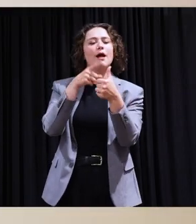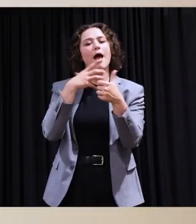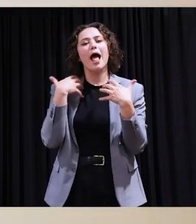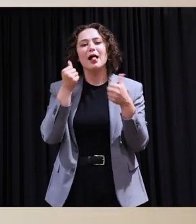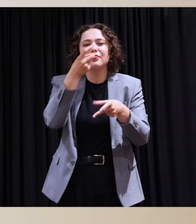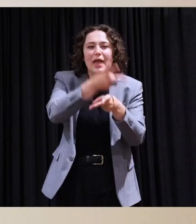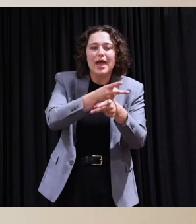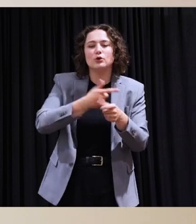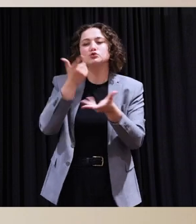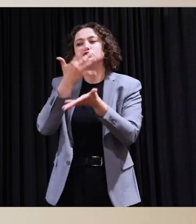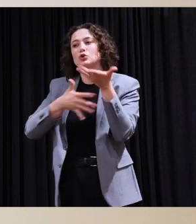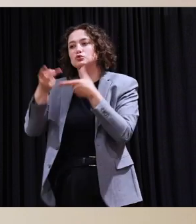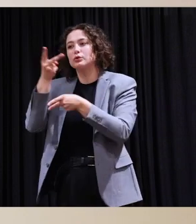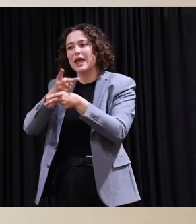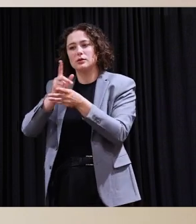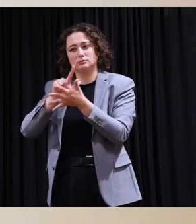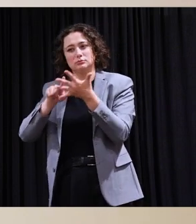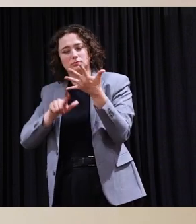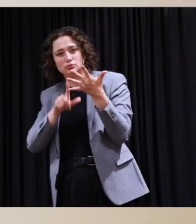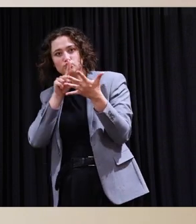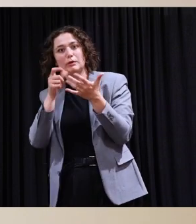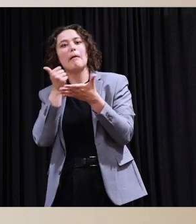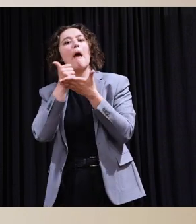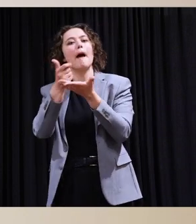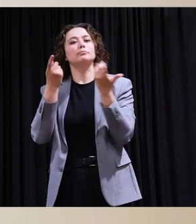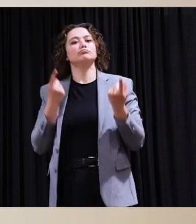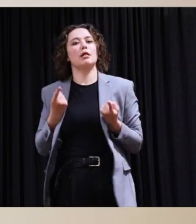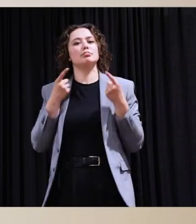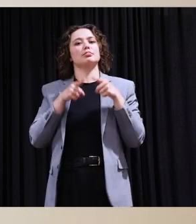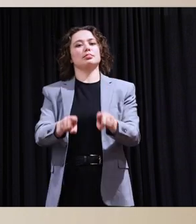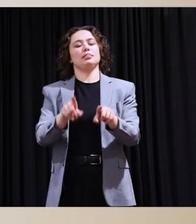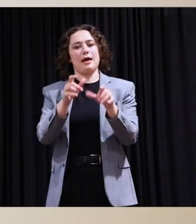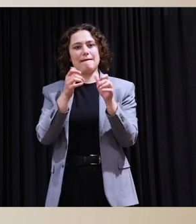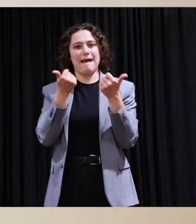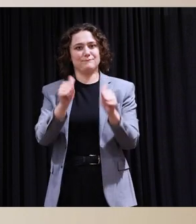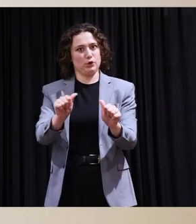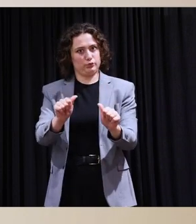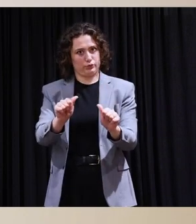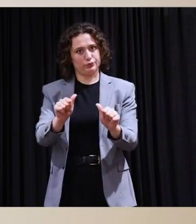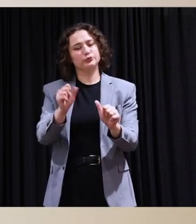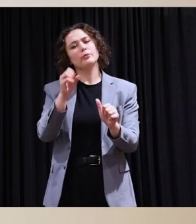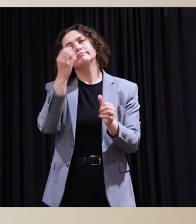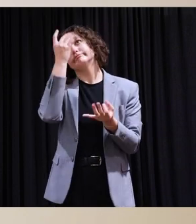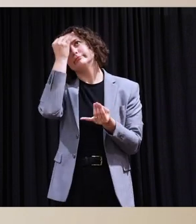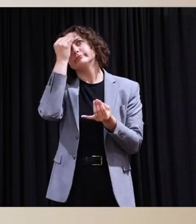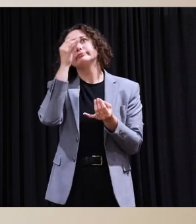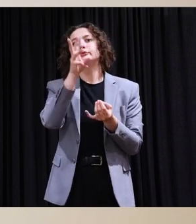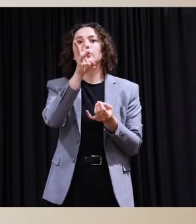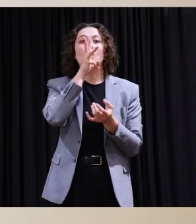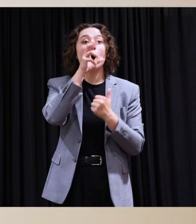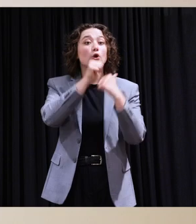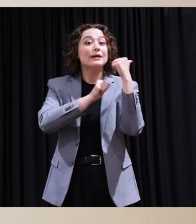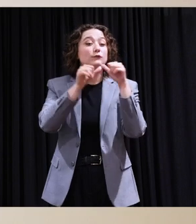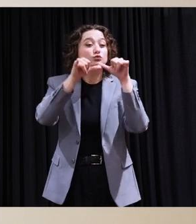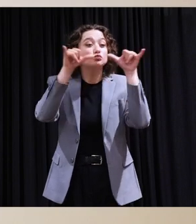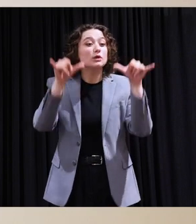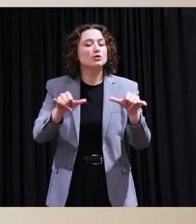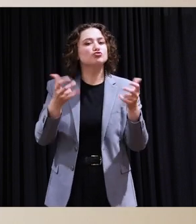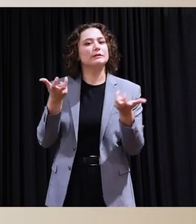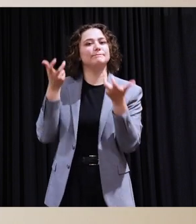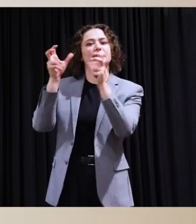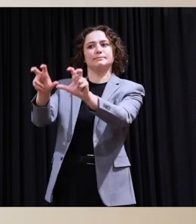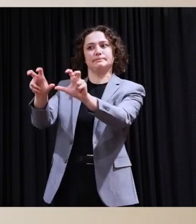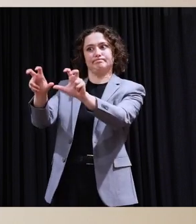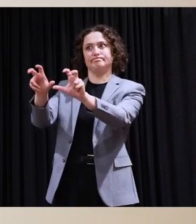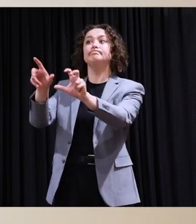partners that really help align their efforts. So as you're thinking about investment, for example, in your water infrastructure, they're at the